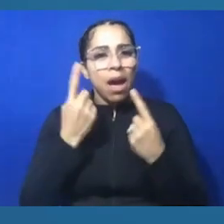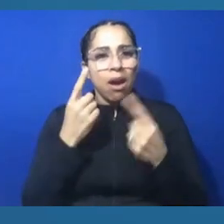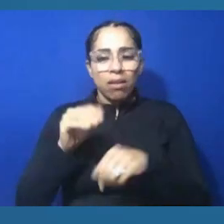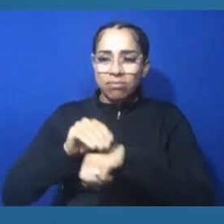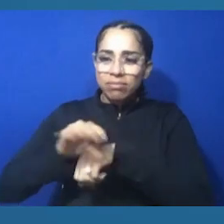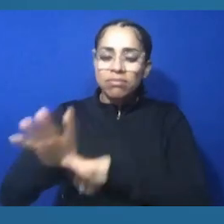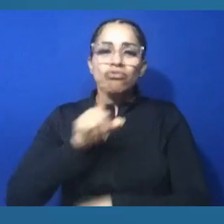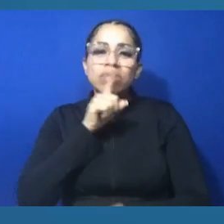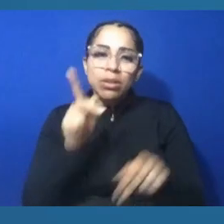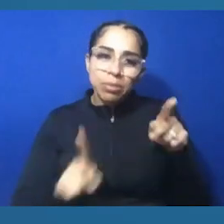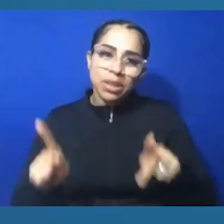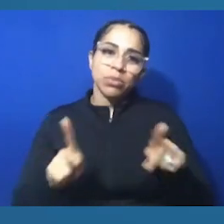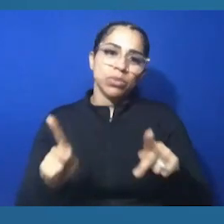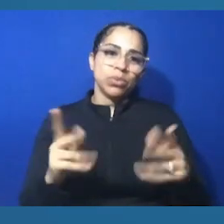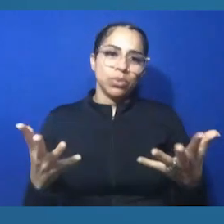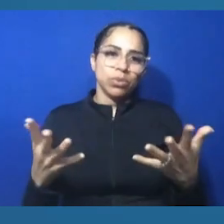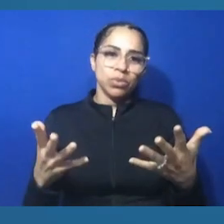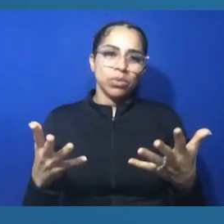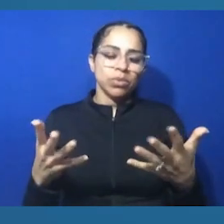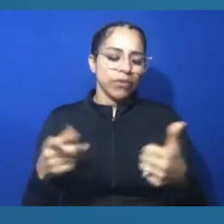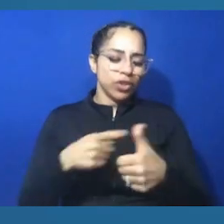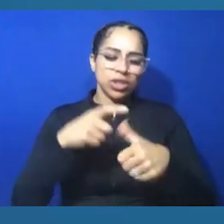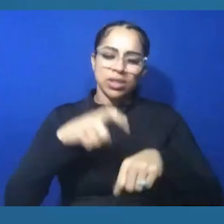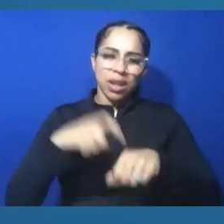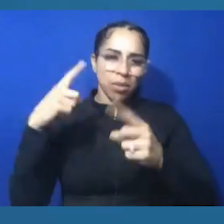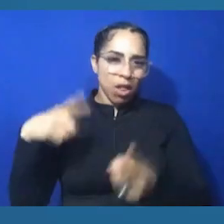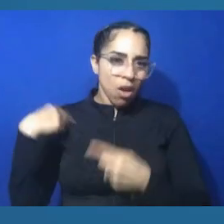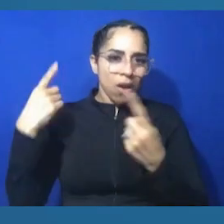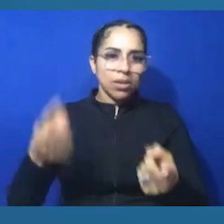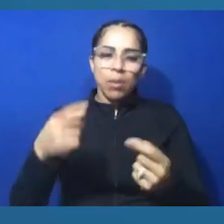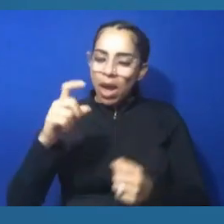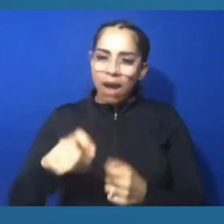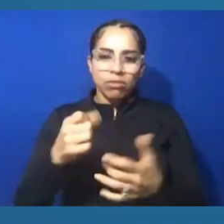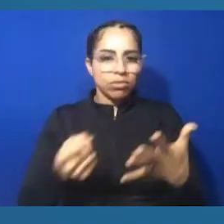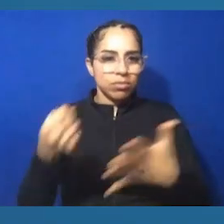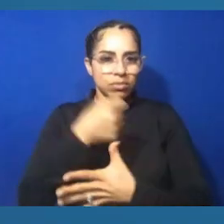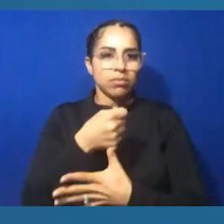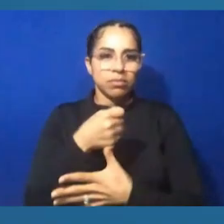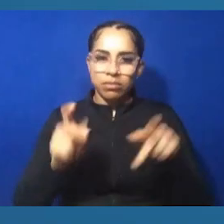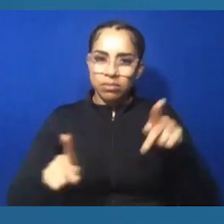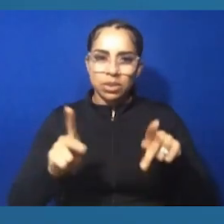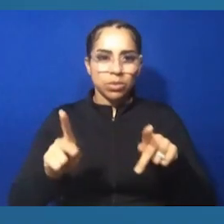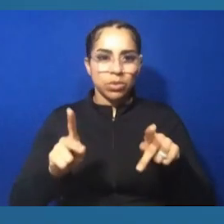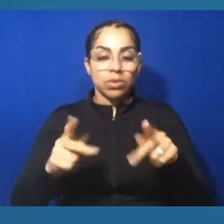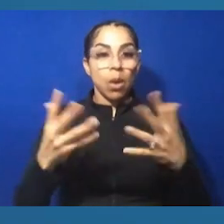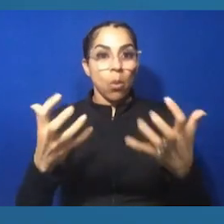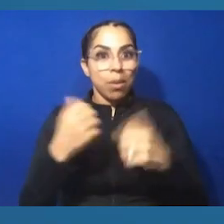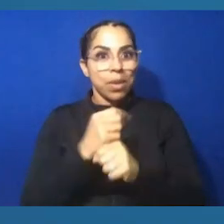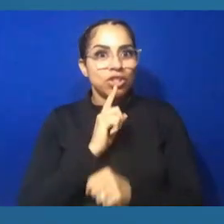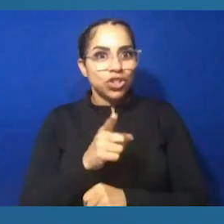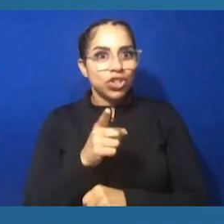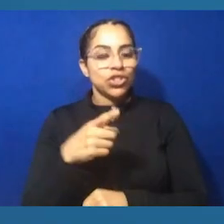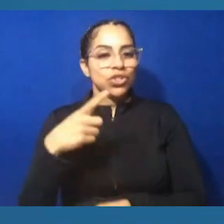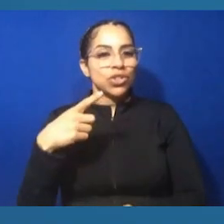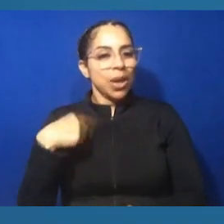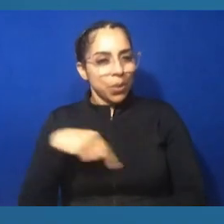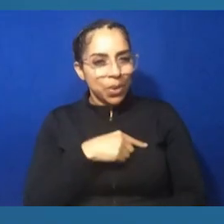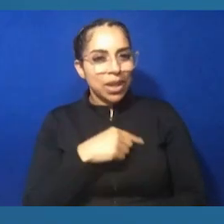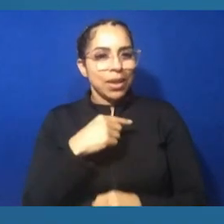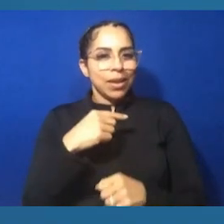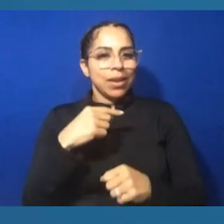time. And I want to make sure that when we look on this together, look back at this arduous